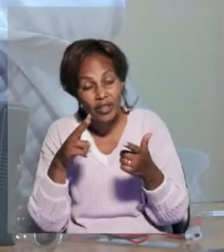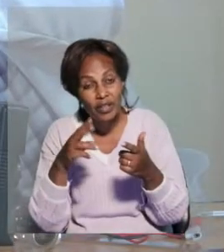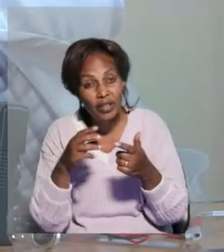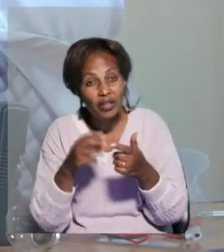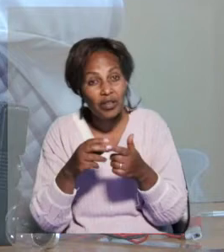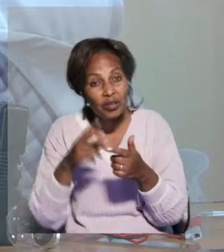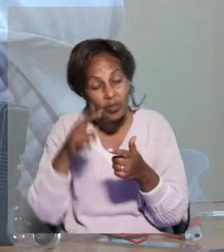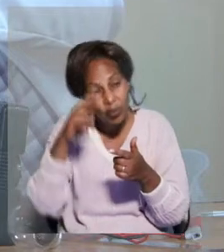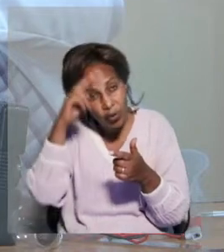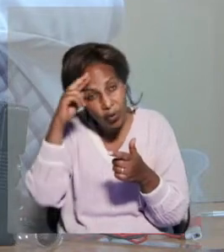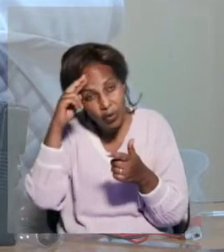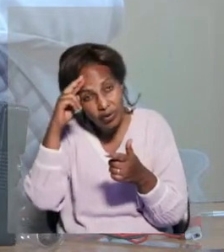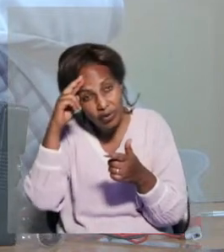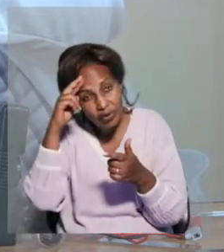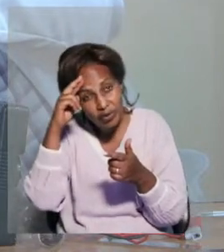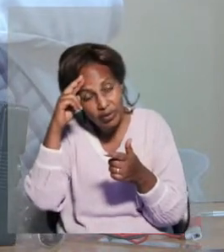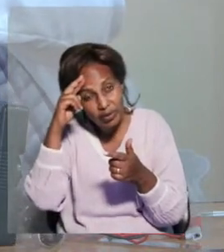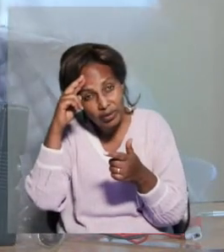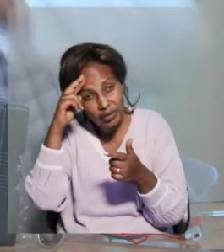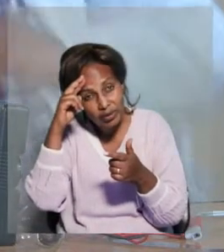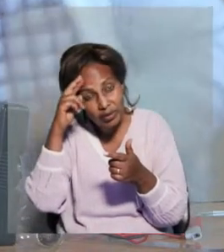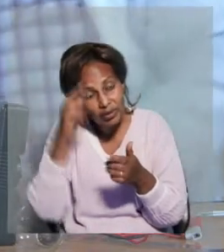suppose